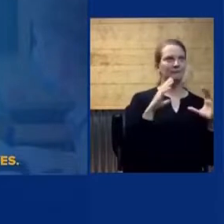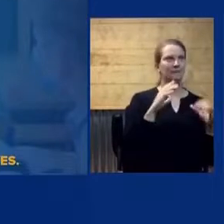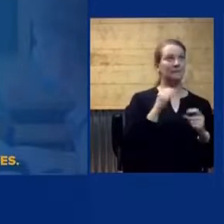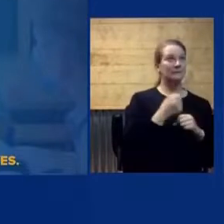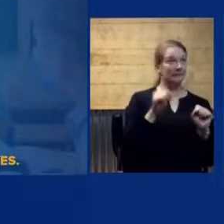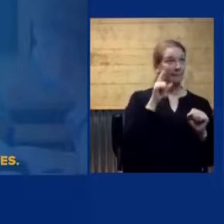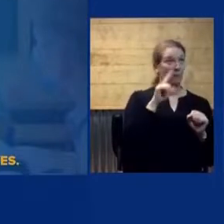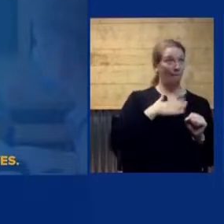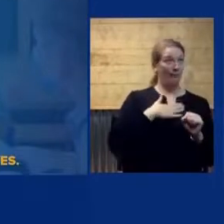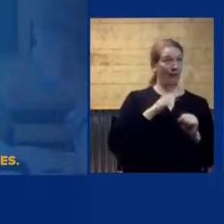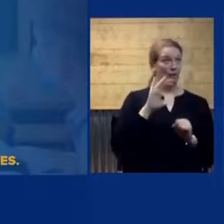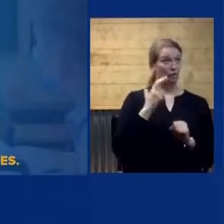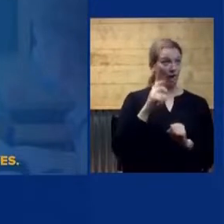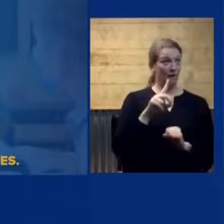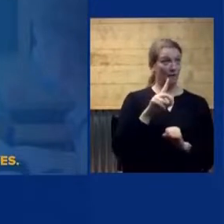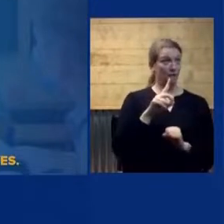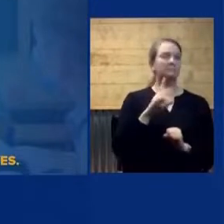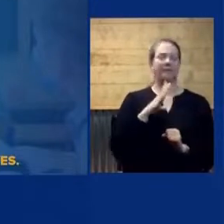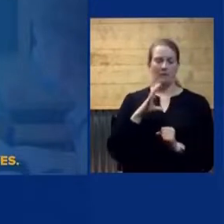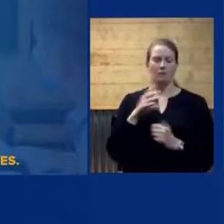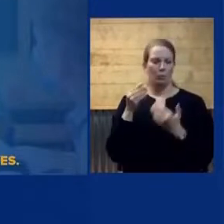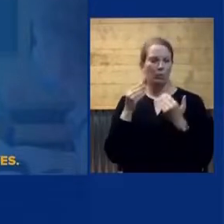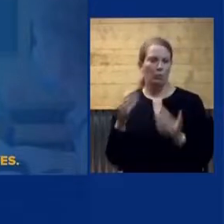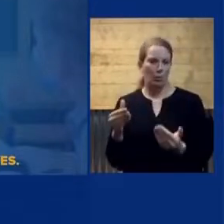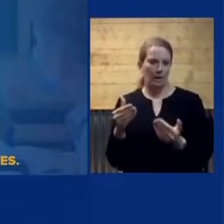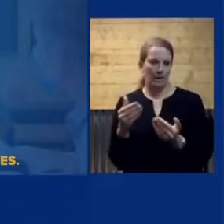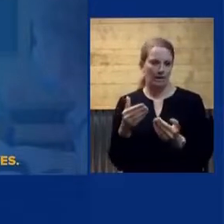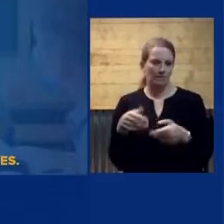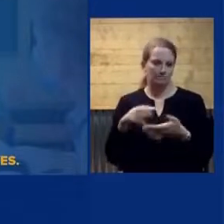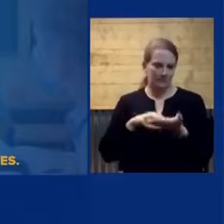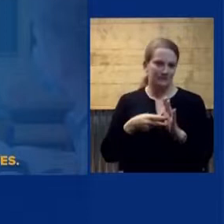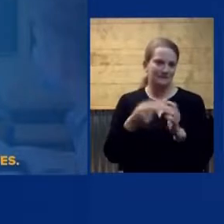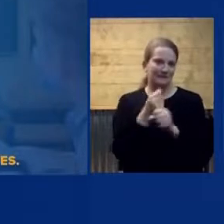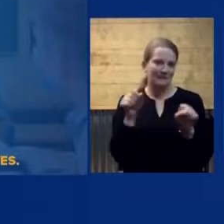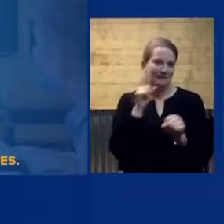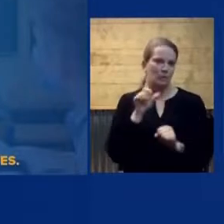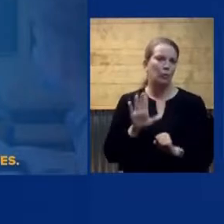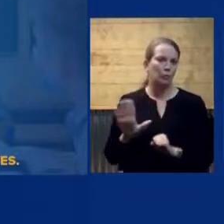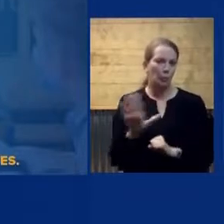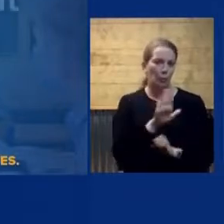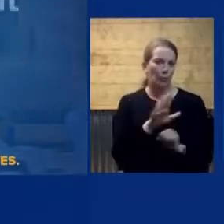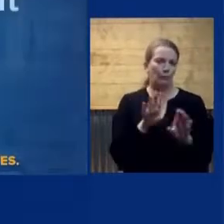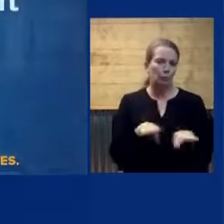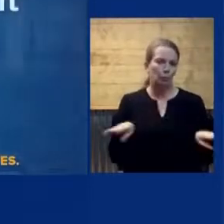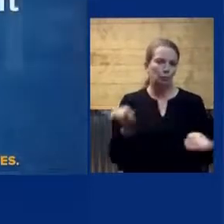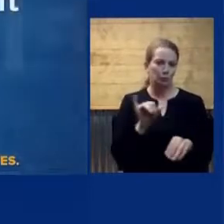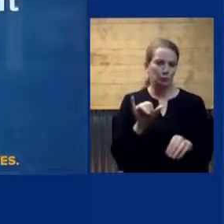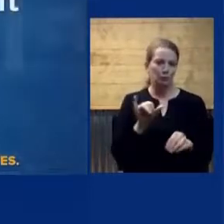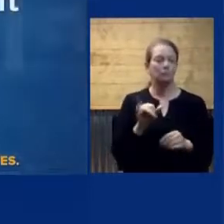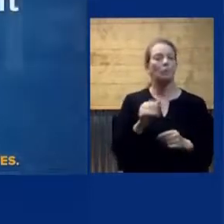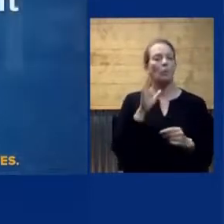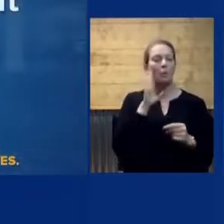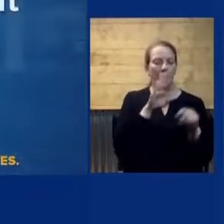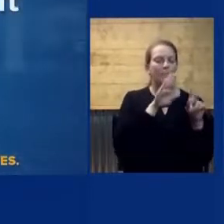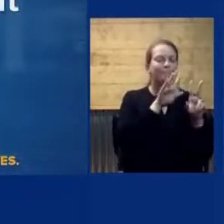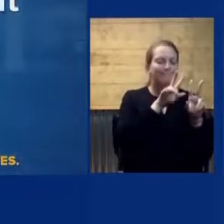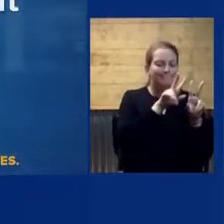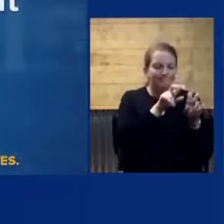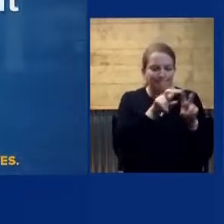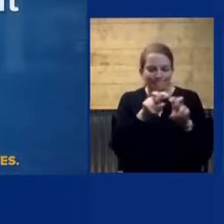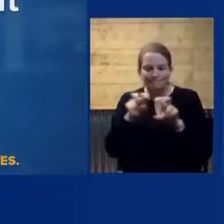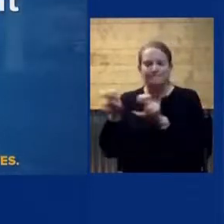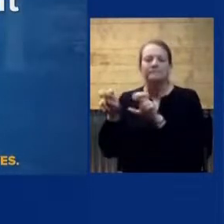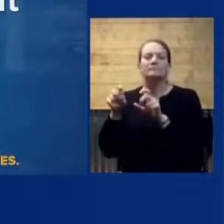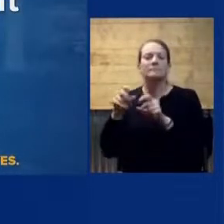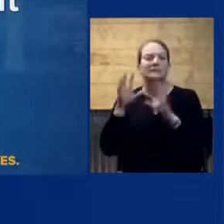child. So we'll get the data and we'll make that decision in August. But just to be